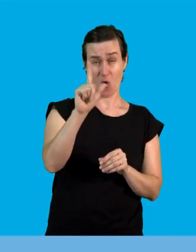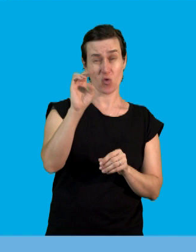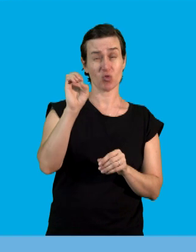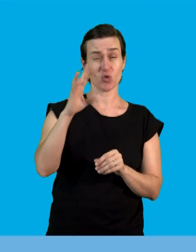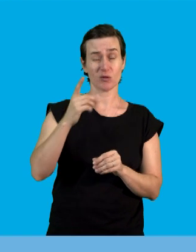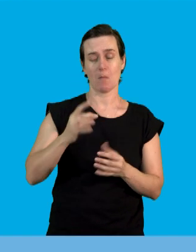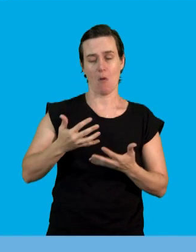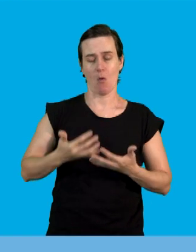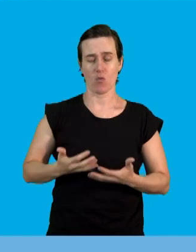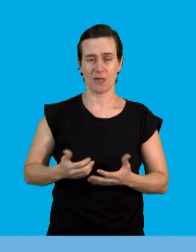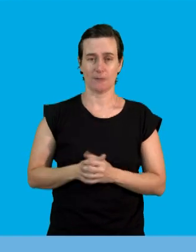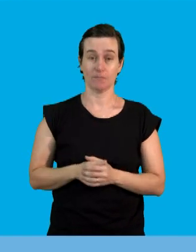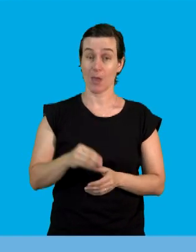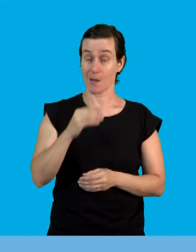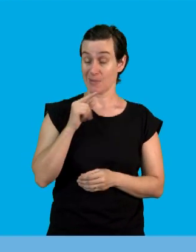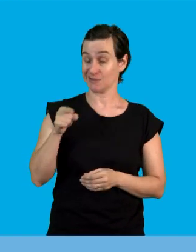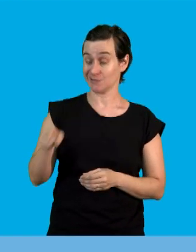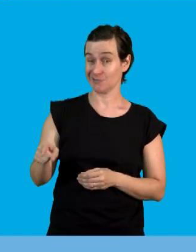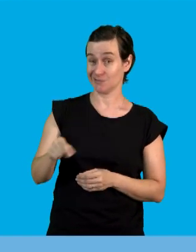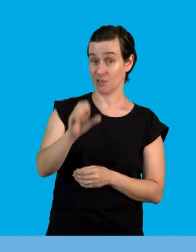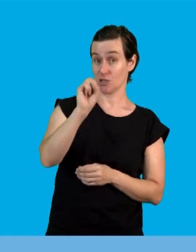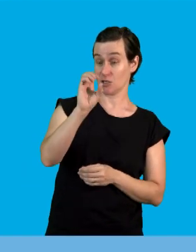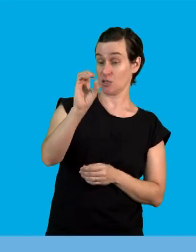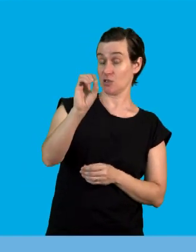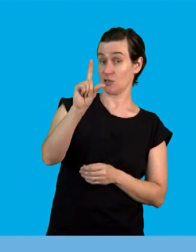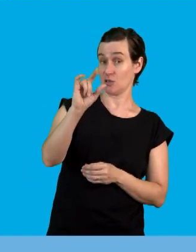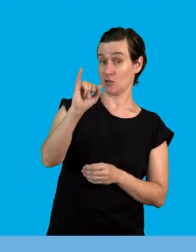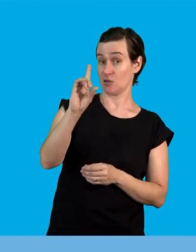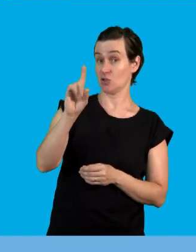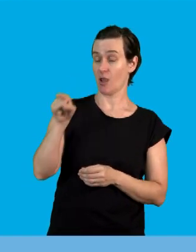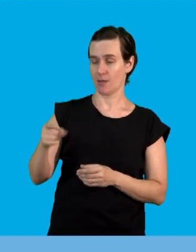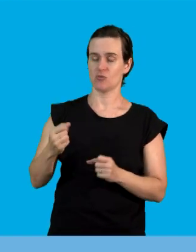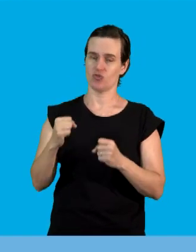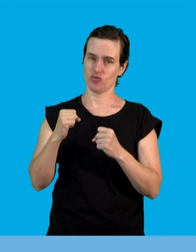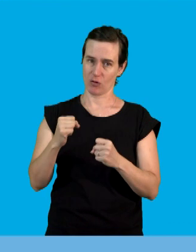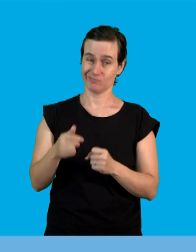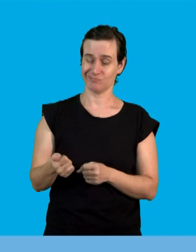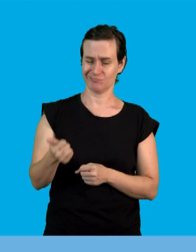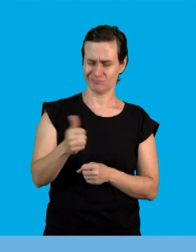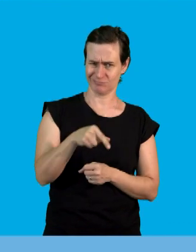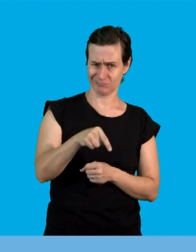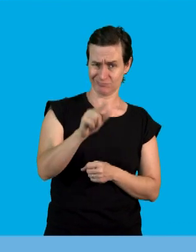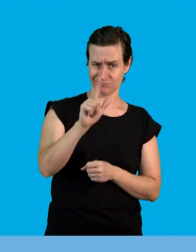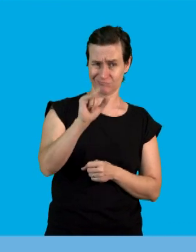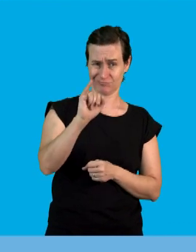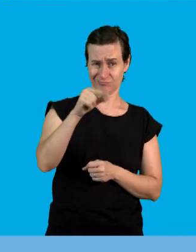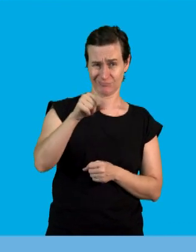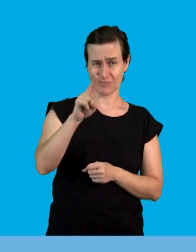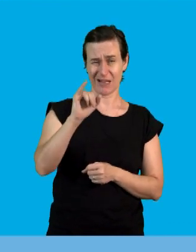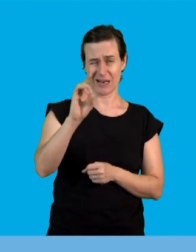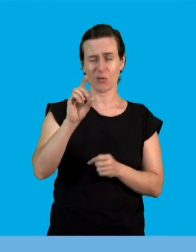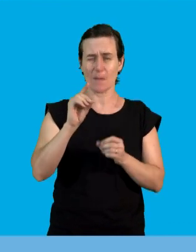weaker. So these ones will have the strongest ones, these ones will be weaker than the solid, and then in gas